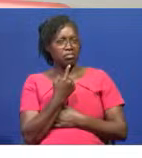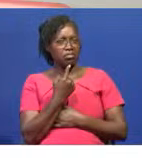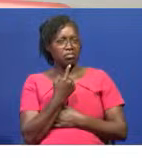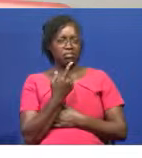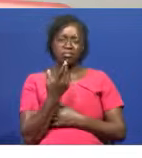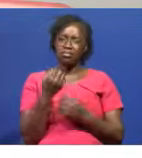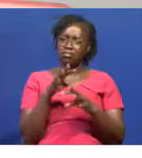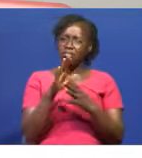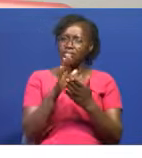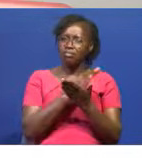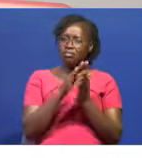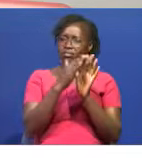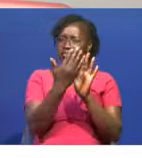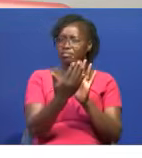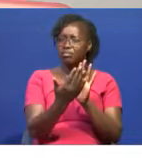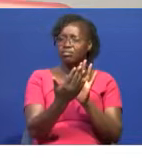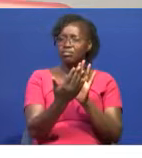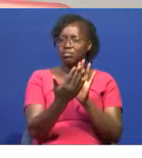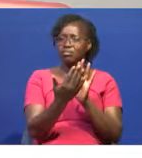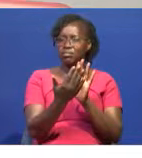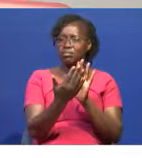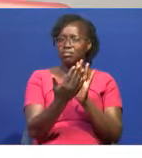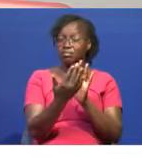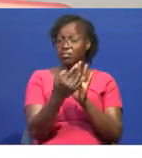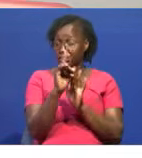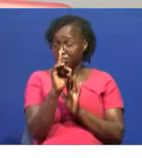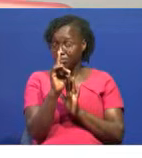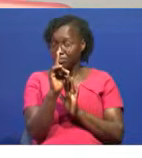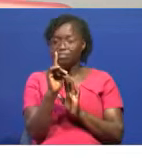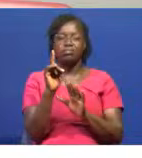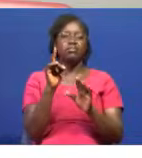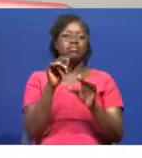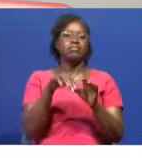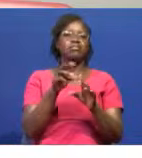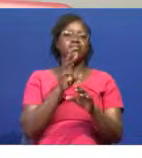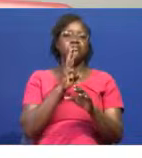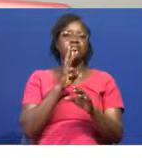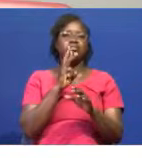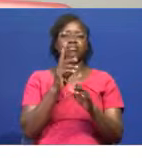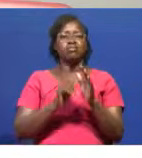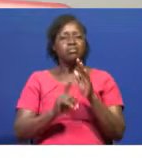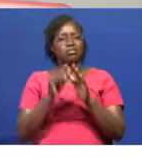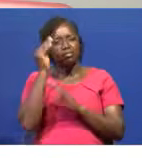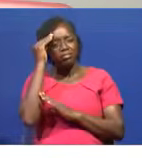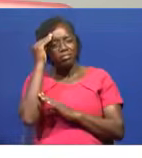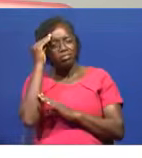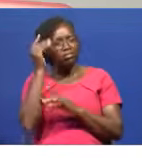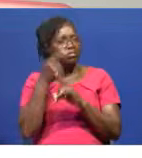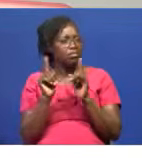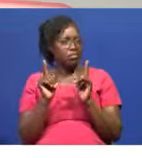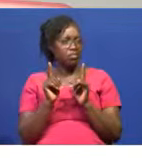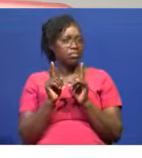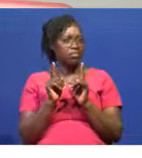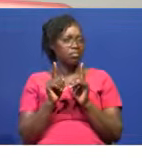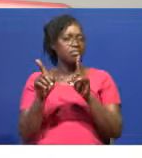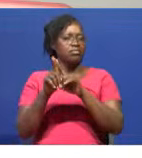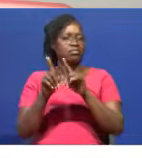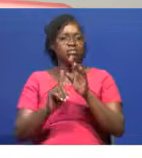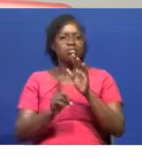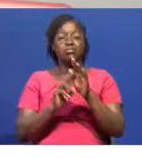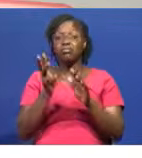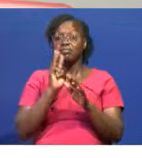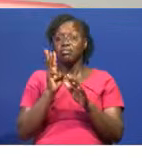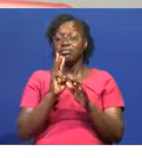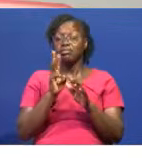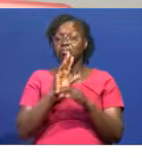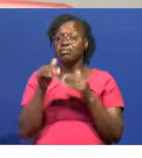be like a multi-sectoral effort when it comes to water. So there's the Ministry of Education, but then there is also the Ministry of